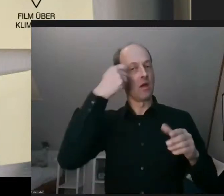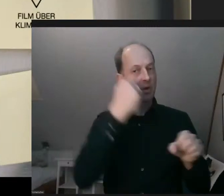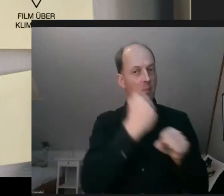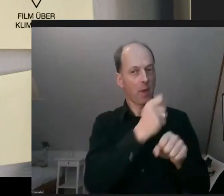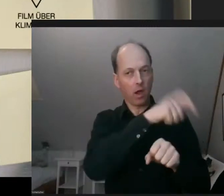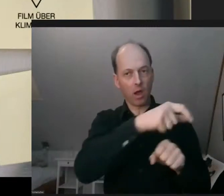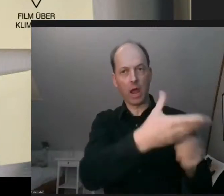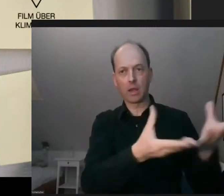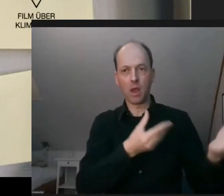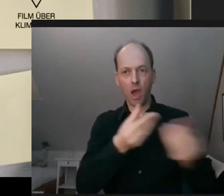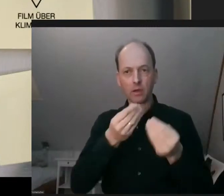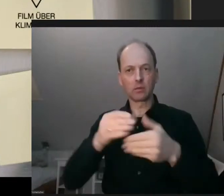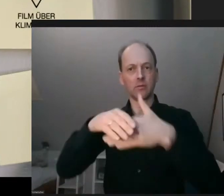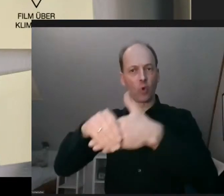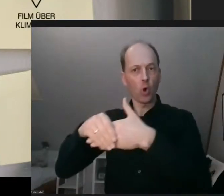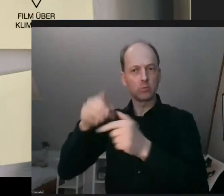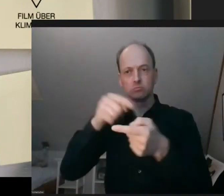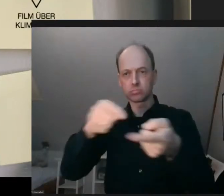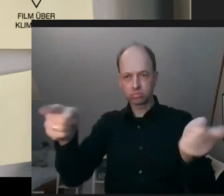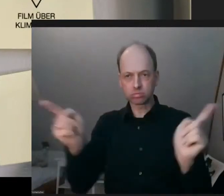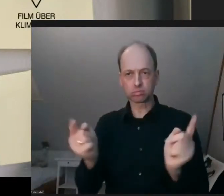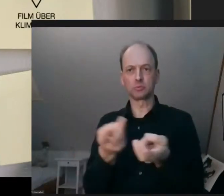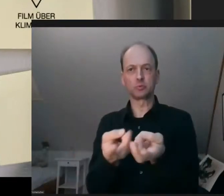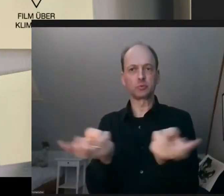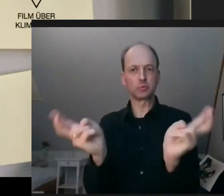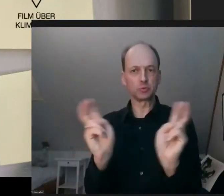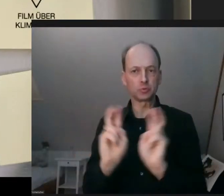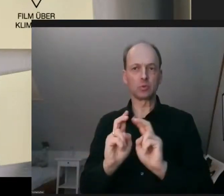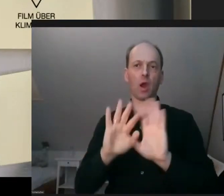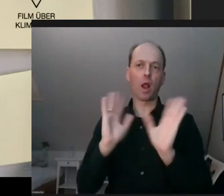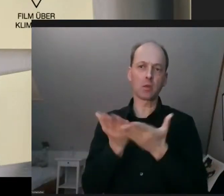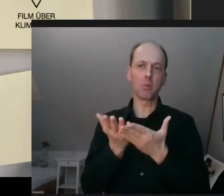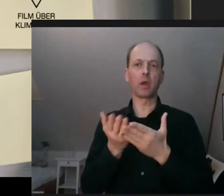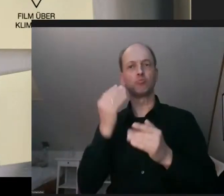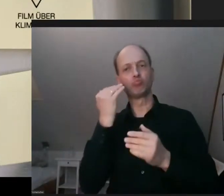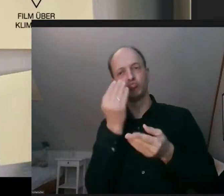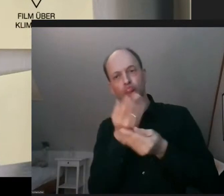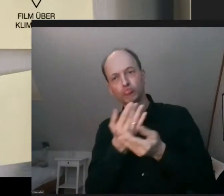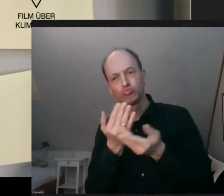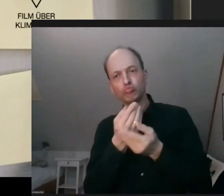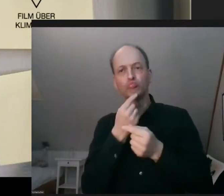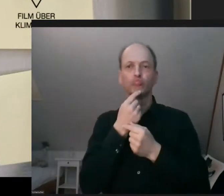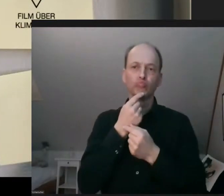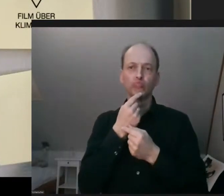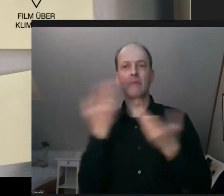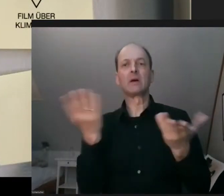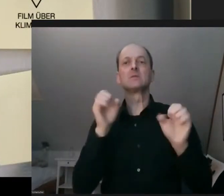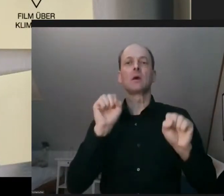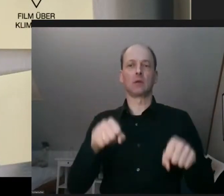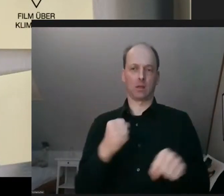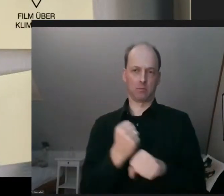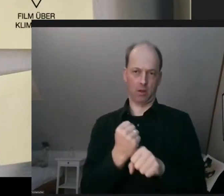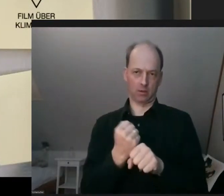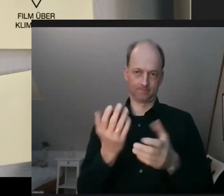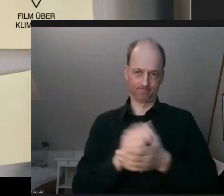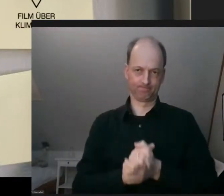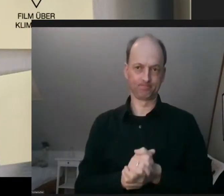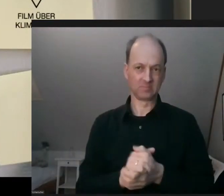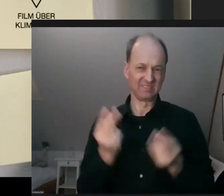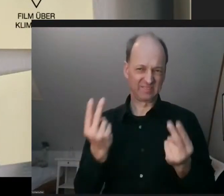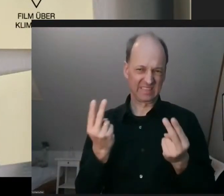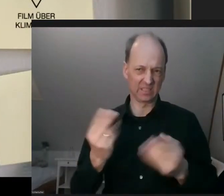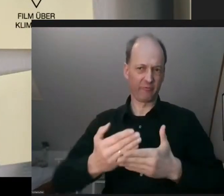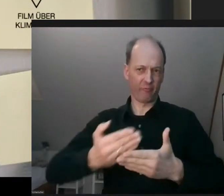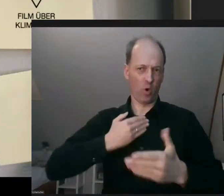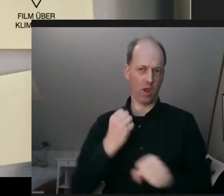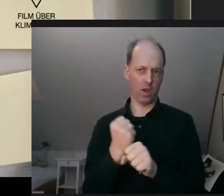authors, the filmmakers, and we basically talked about our possibilities. It's very